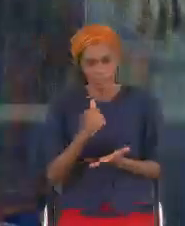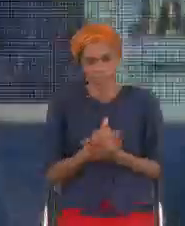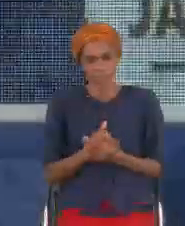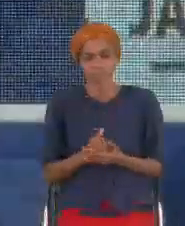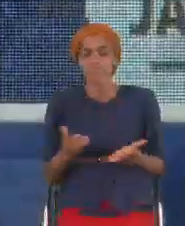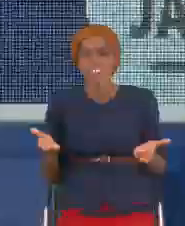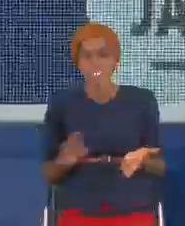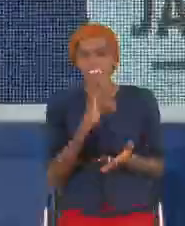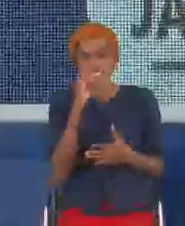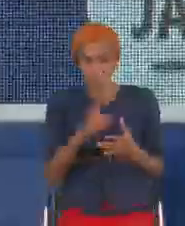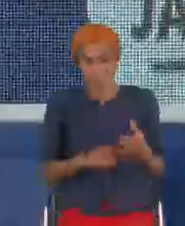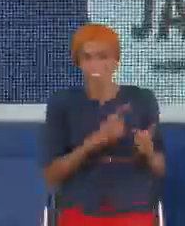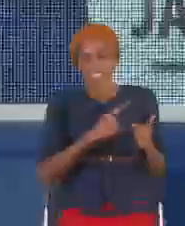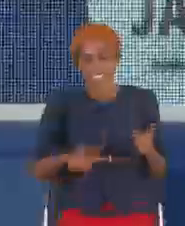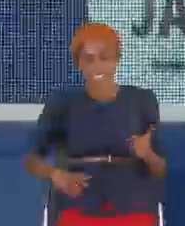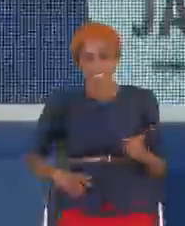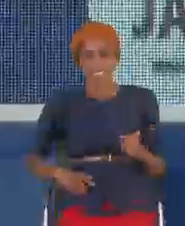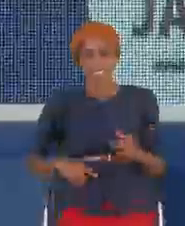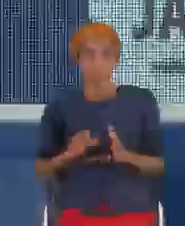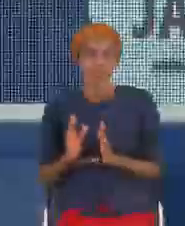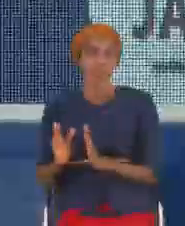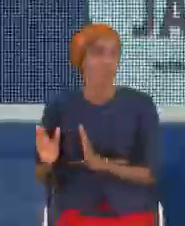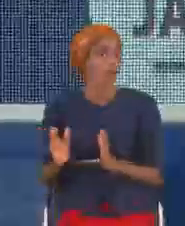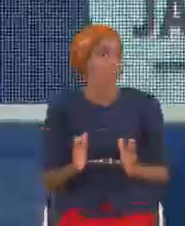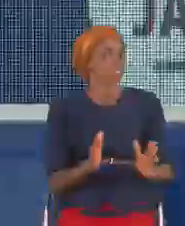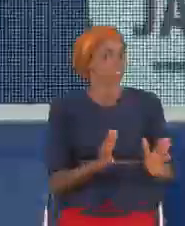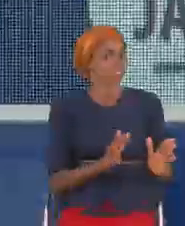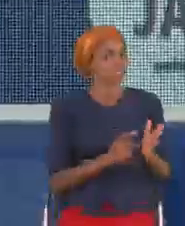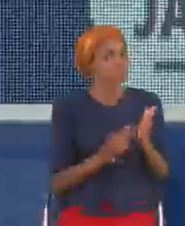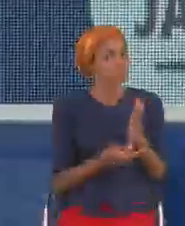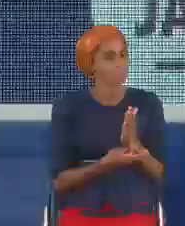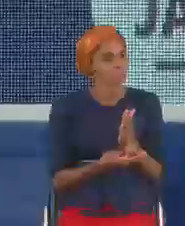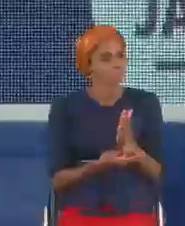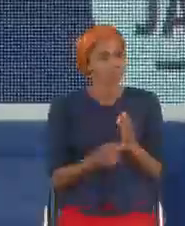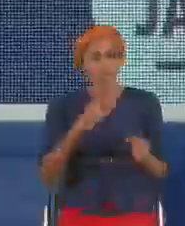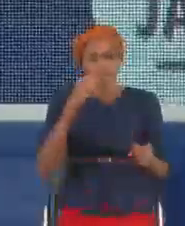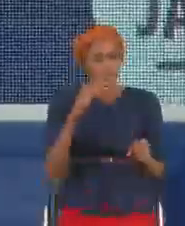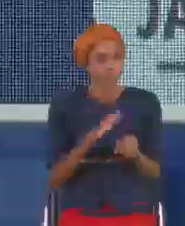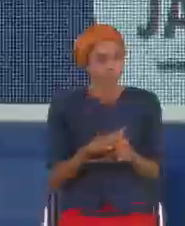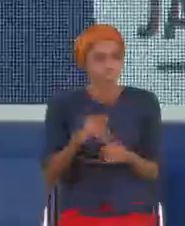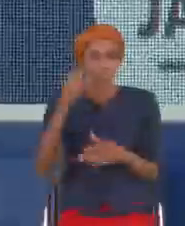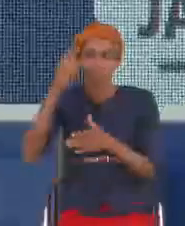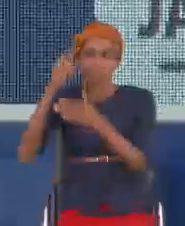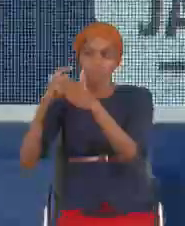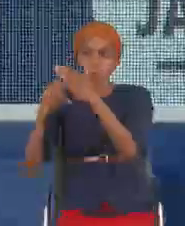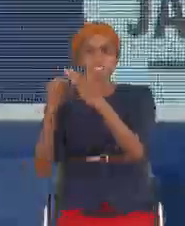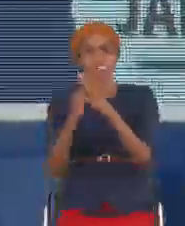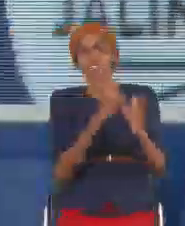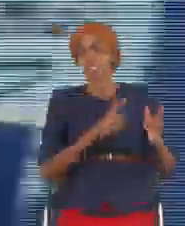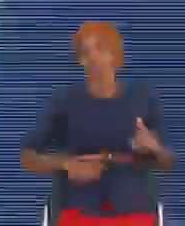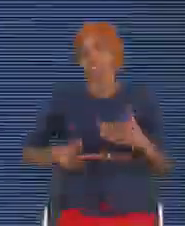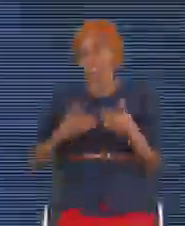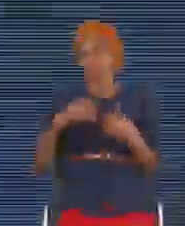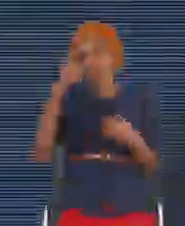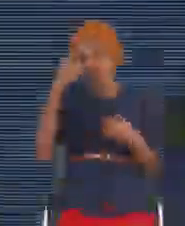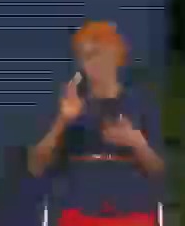Here is what the Lord, the agenda, the program, the promise, the prophecy that God has for us. Here is